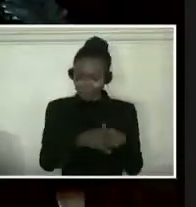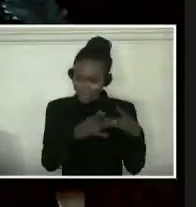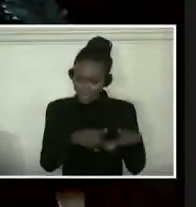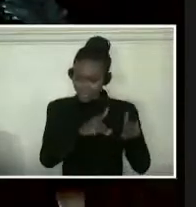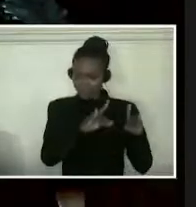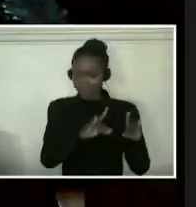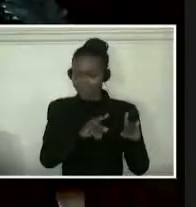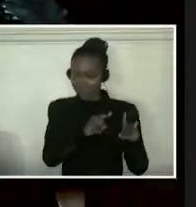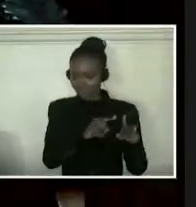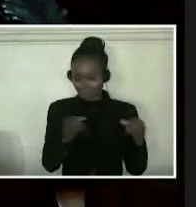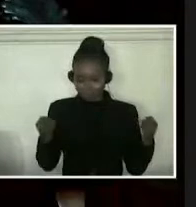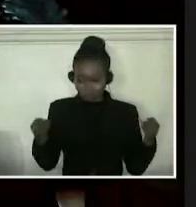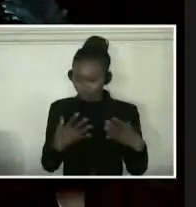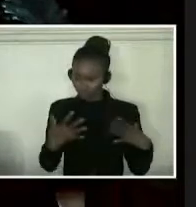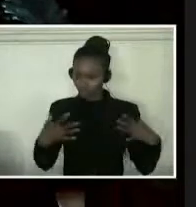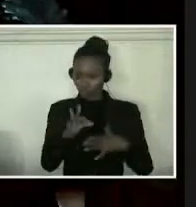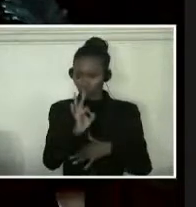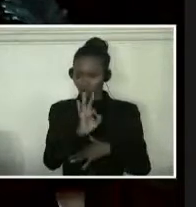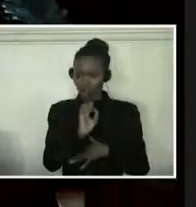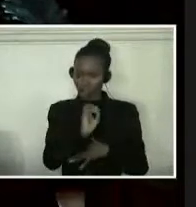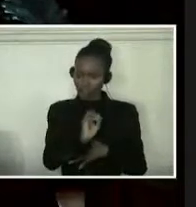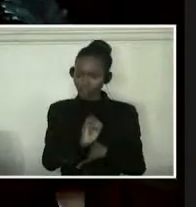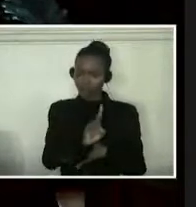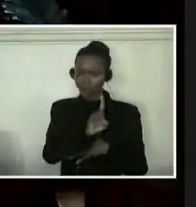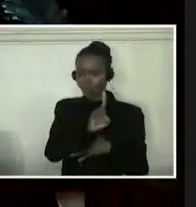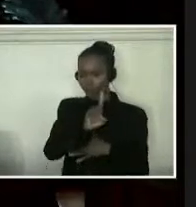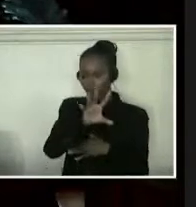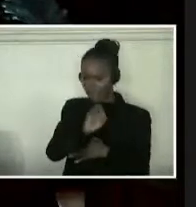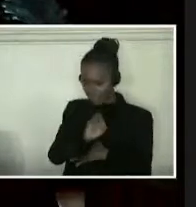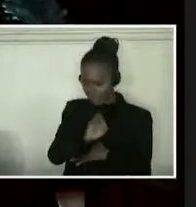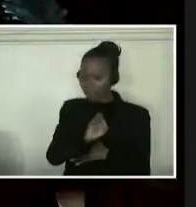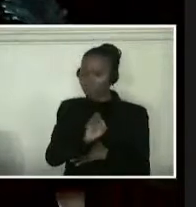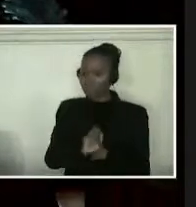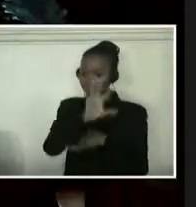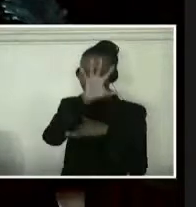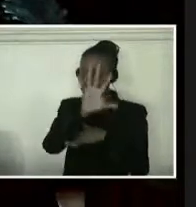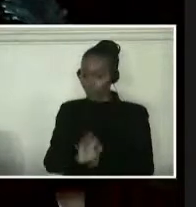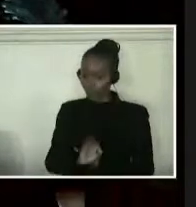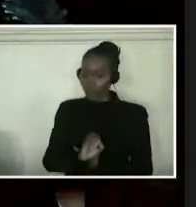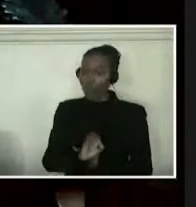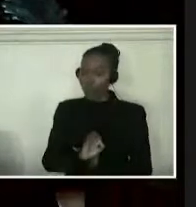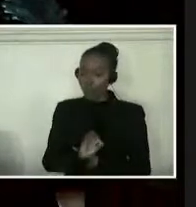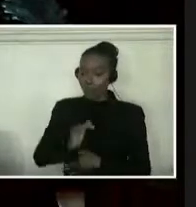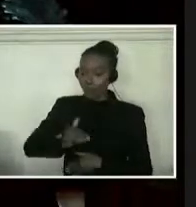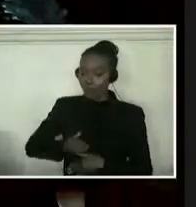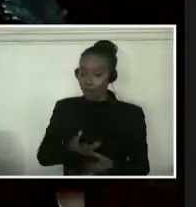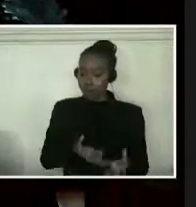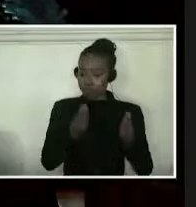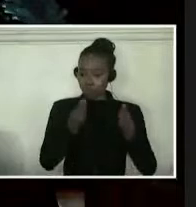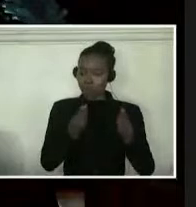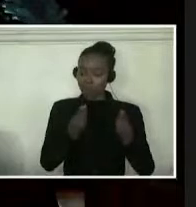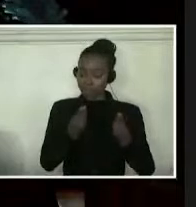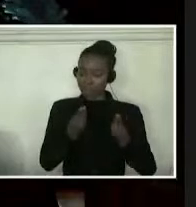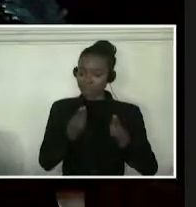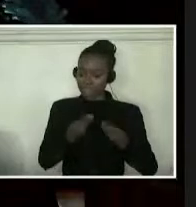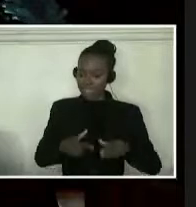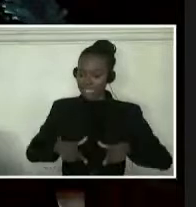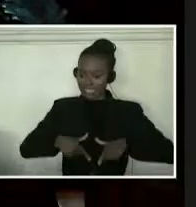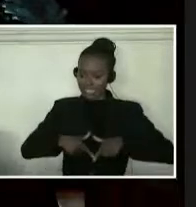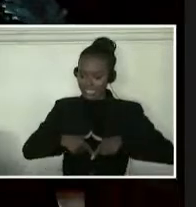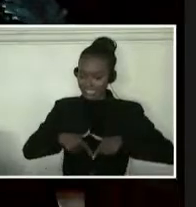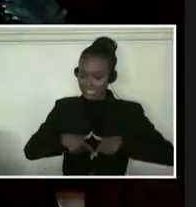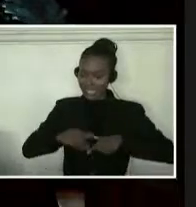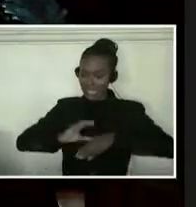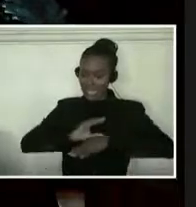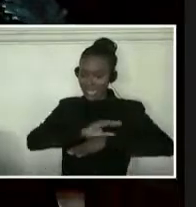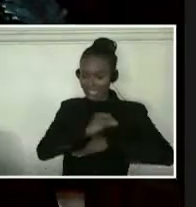shocking statistics revealed that 1 in 40 south african women acquire cervical cancer each year and that up to 3